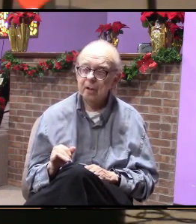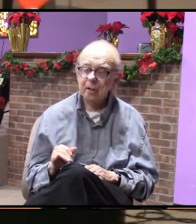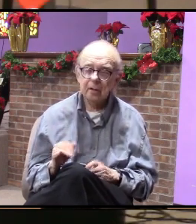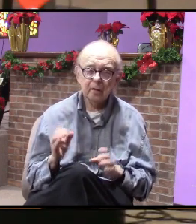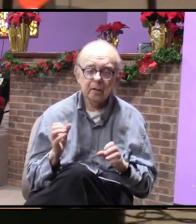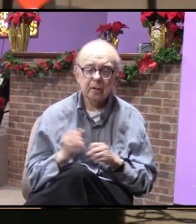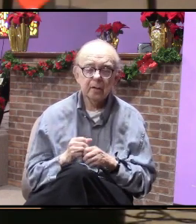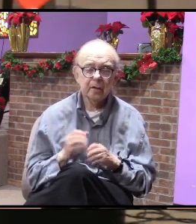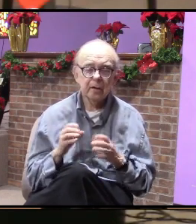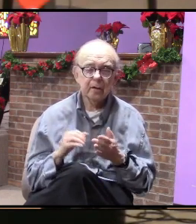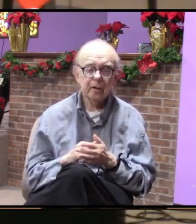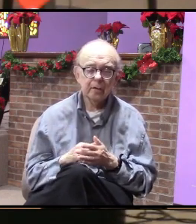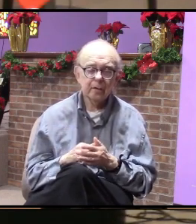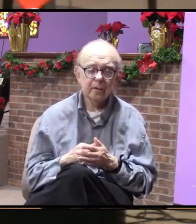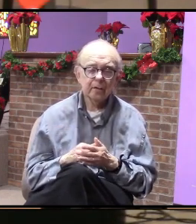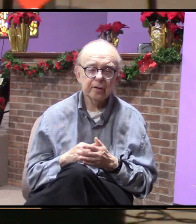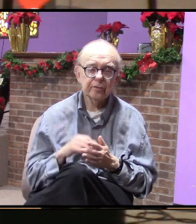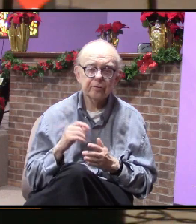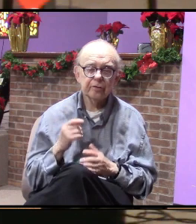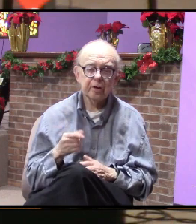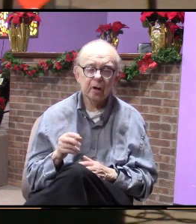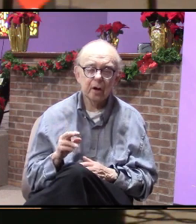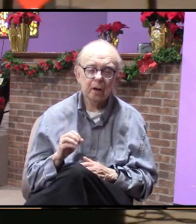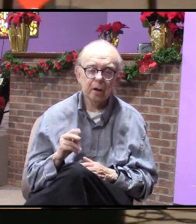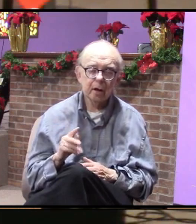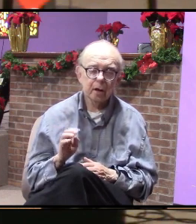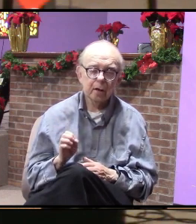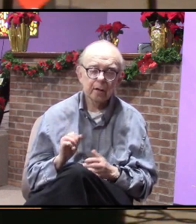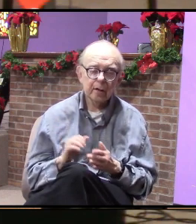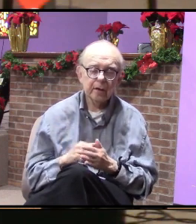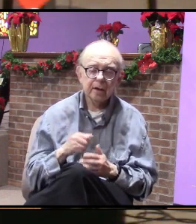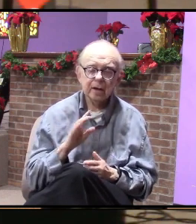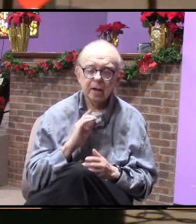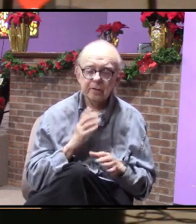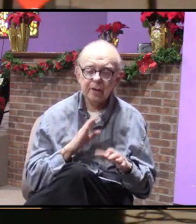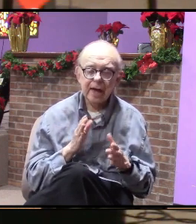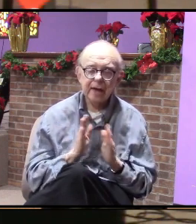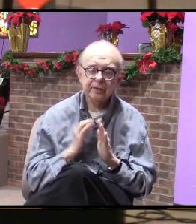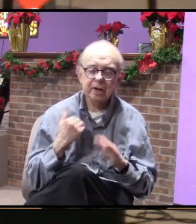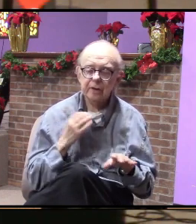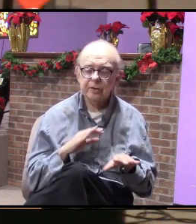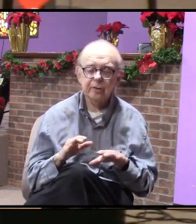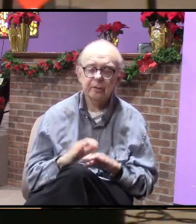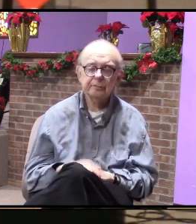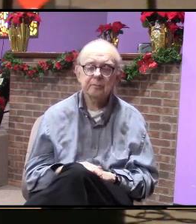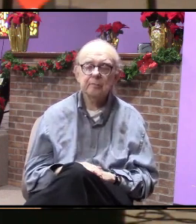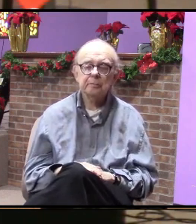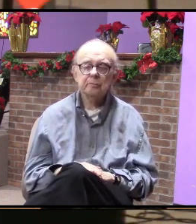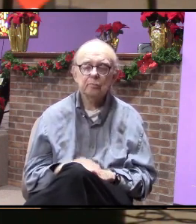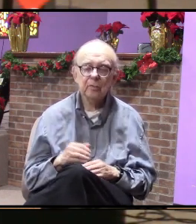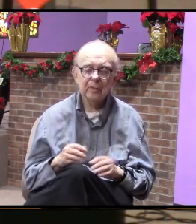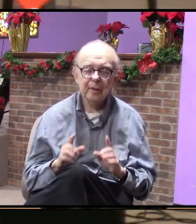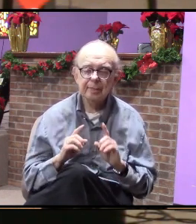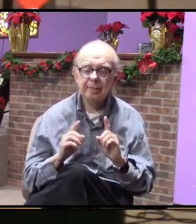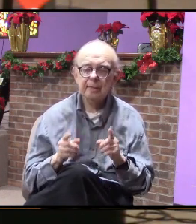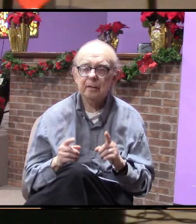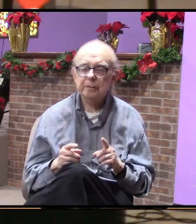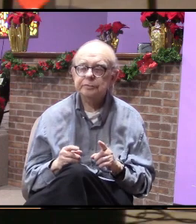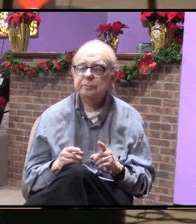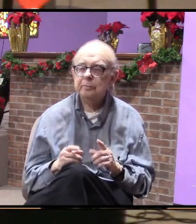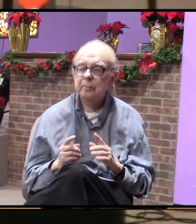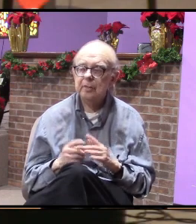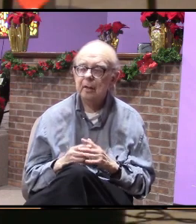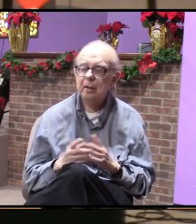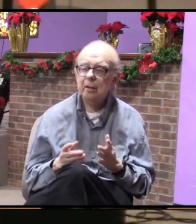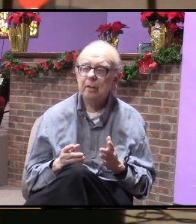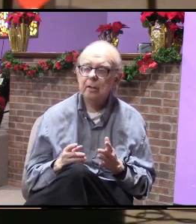to get into this cadence that He's asking us to do? And so let's go and let's